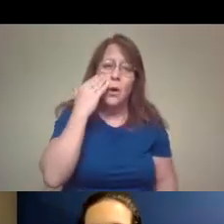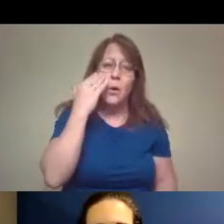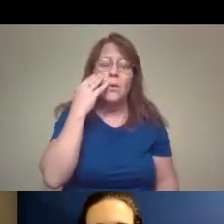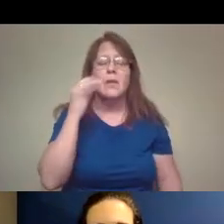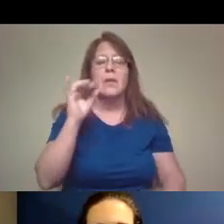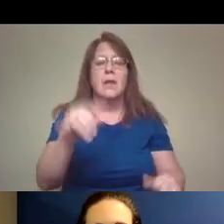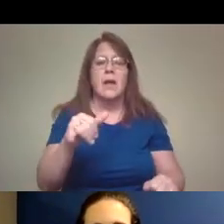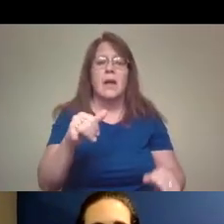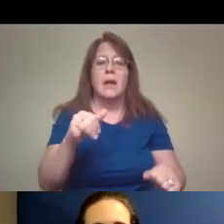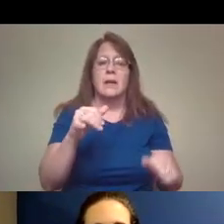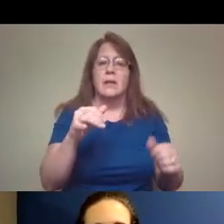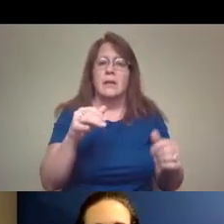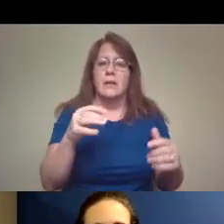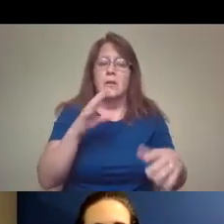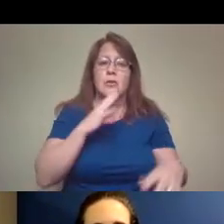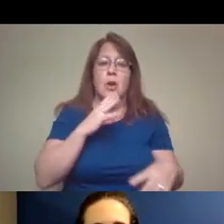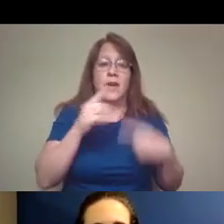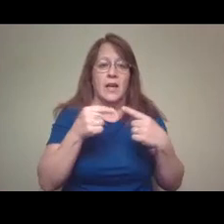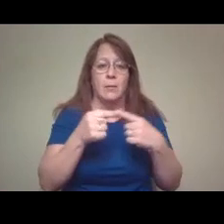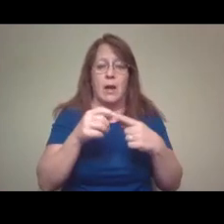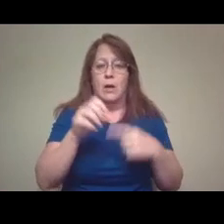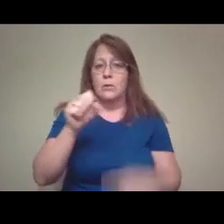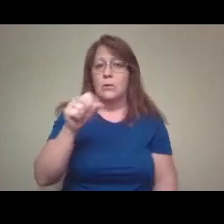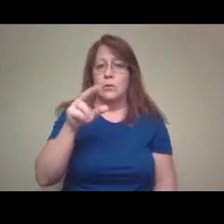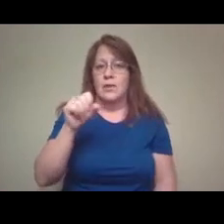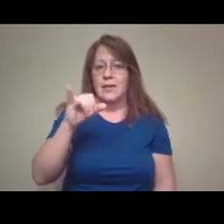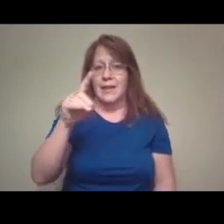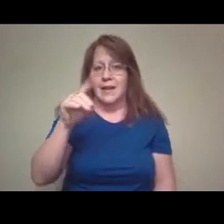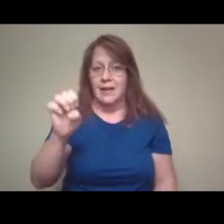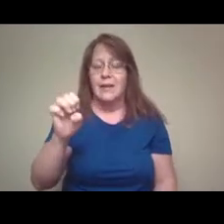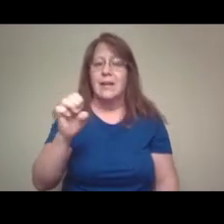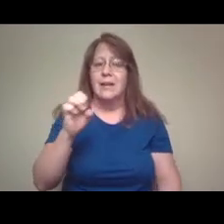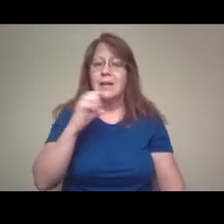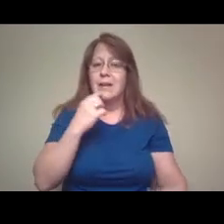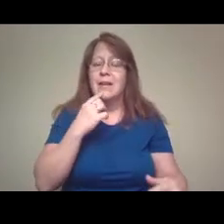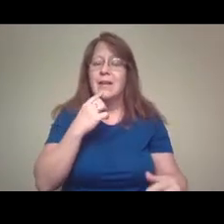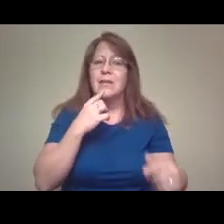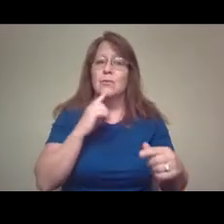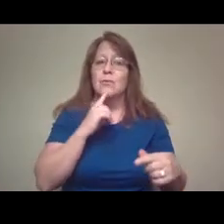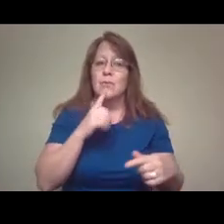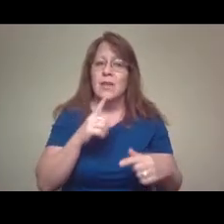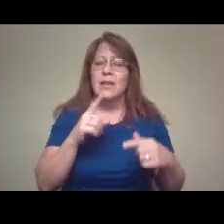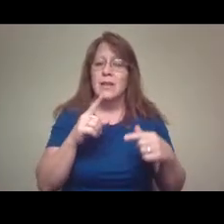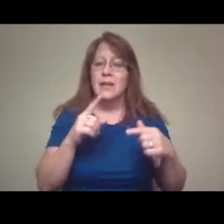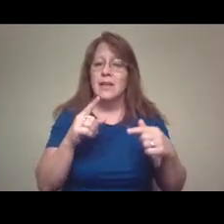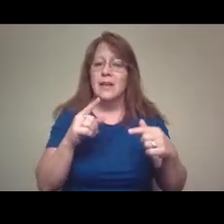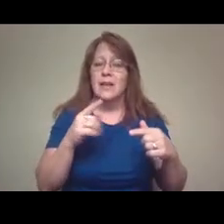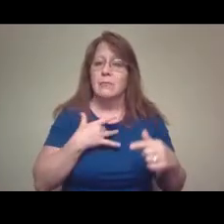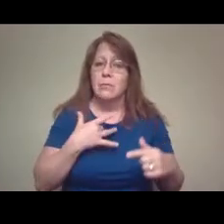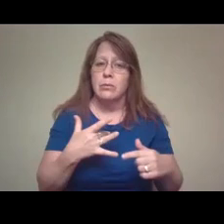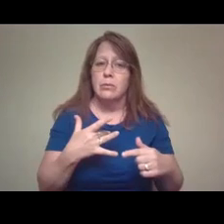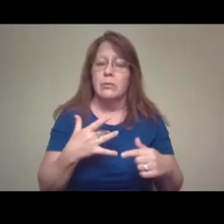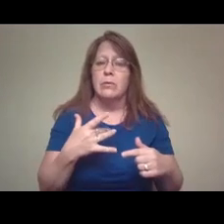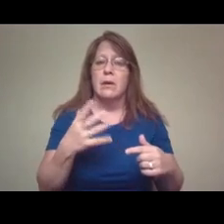we want to share with you how local public health works with communities to improve the mental health and well-being of everyone.